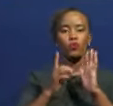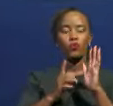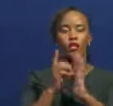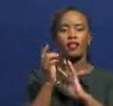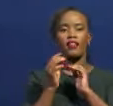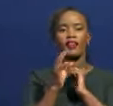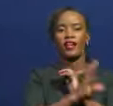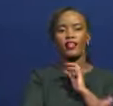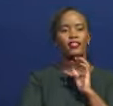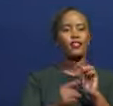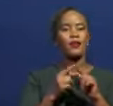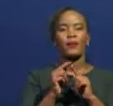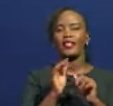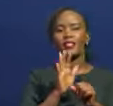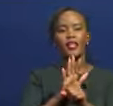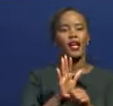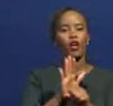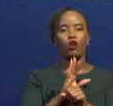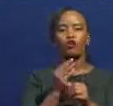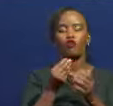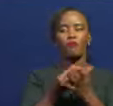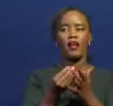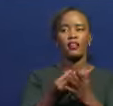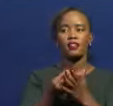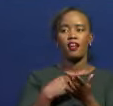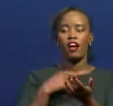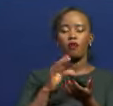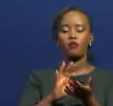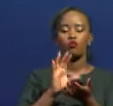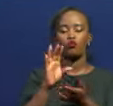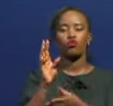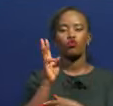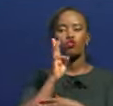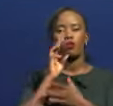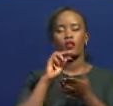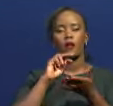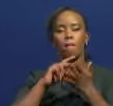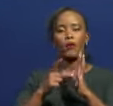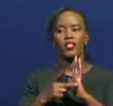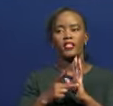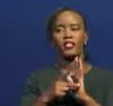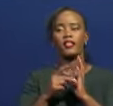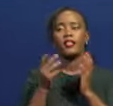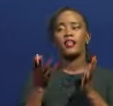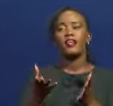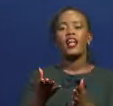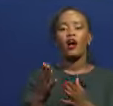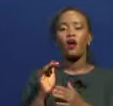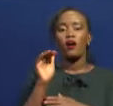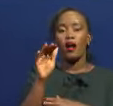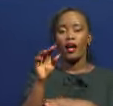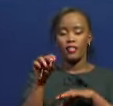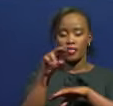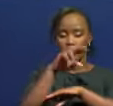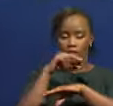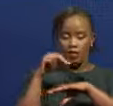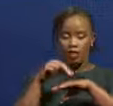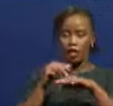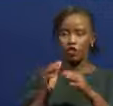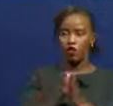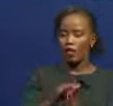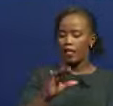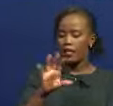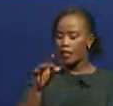huge sums of money being allocated for the same. They are now calling on the national and county government to be